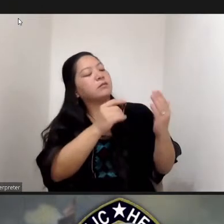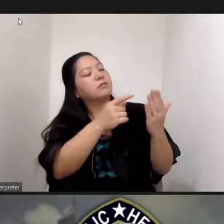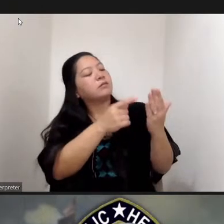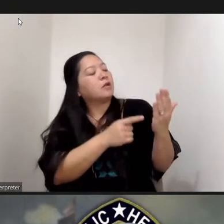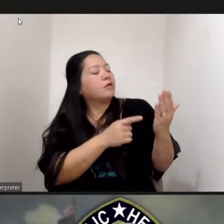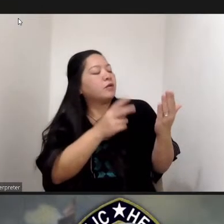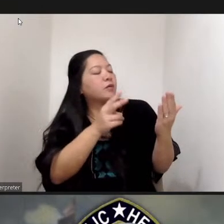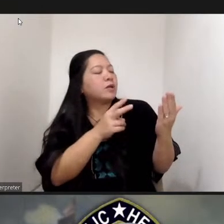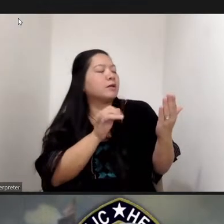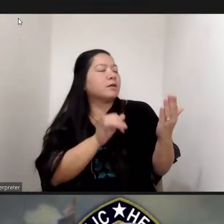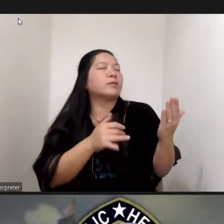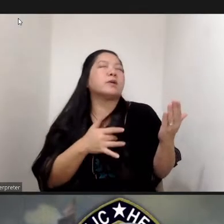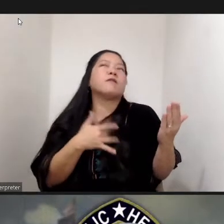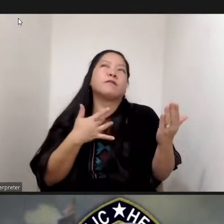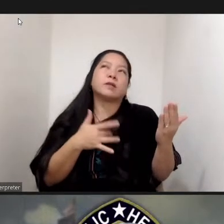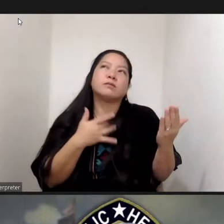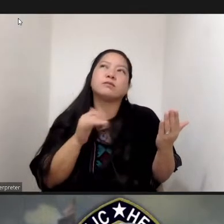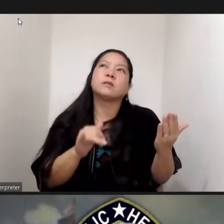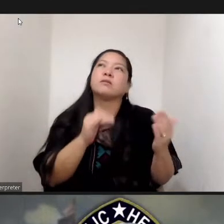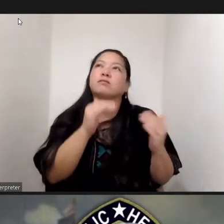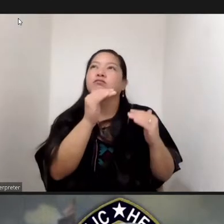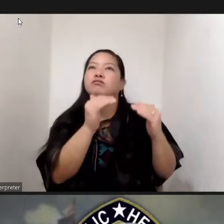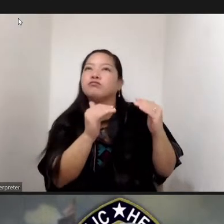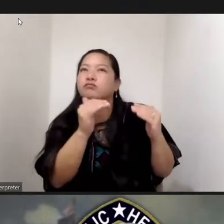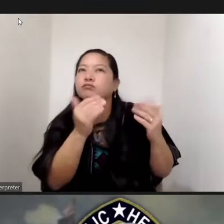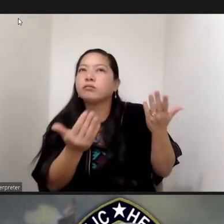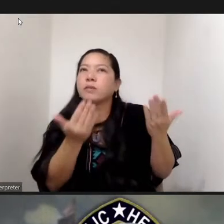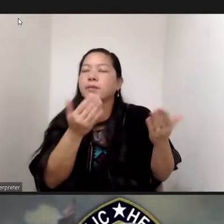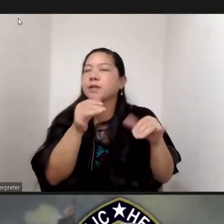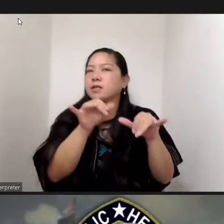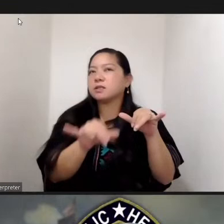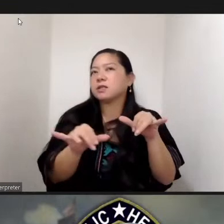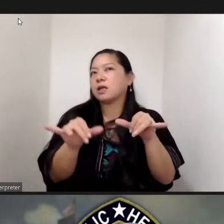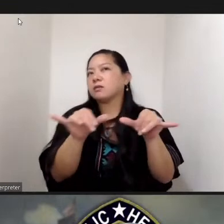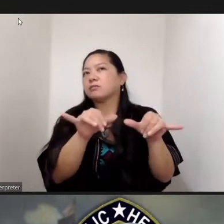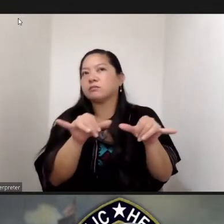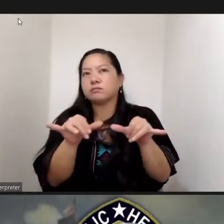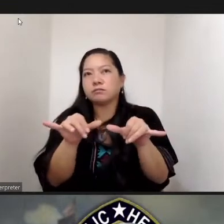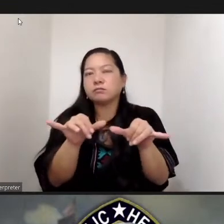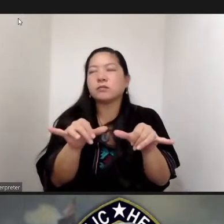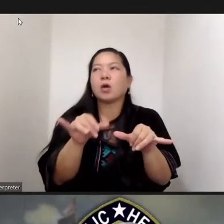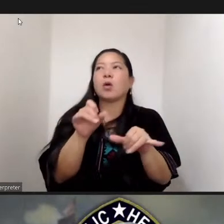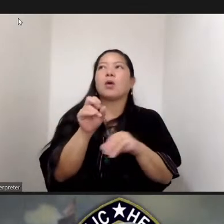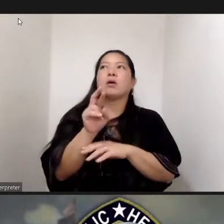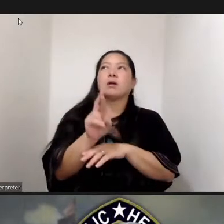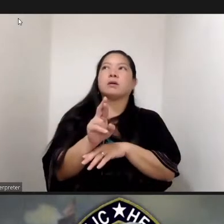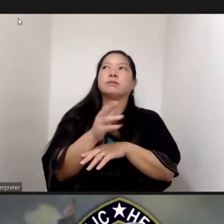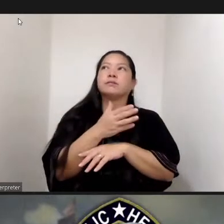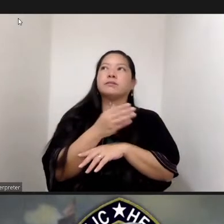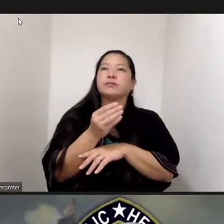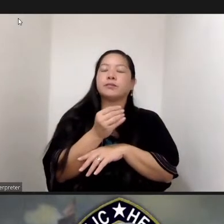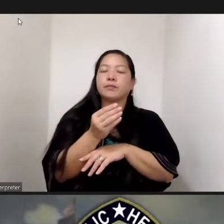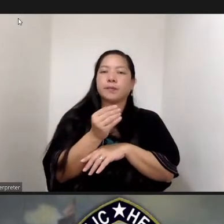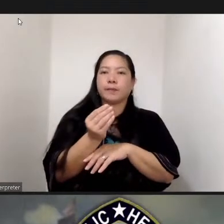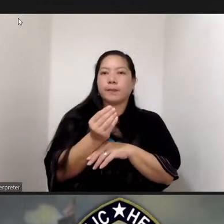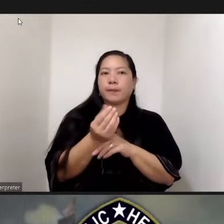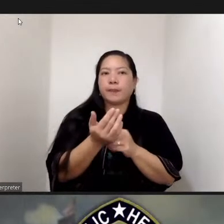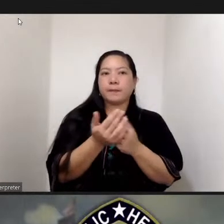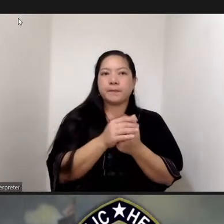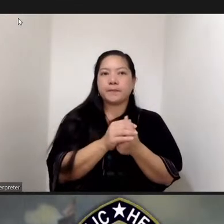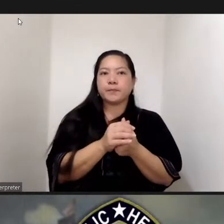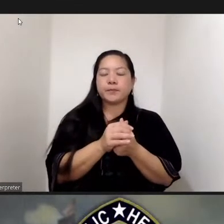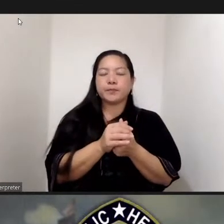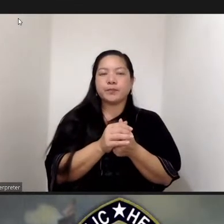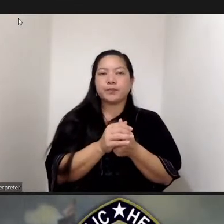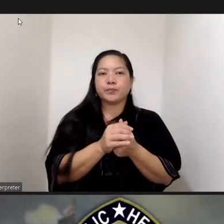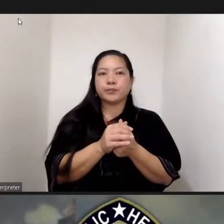time, we feel those fluctuations will probably stabilize, right? And then based